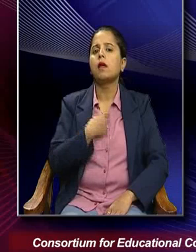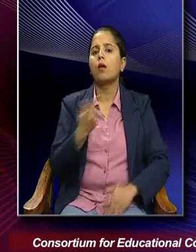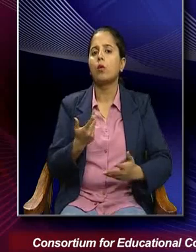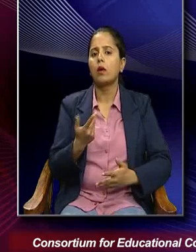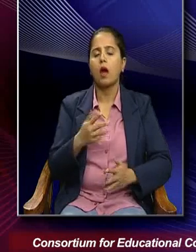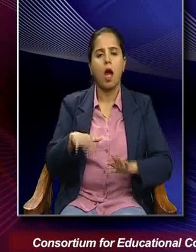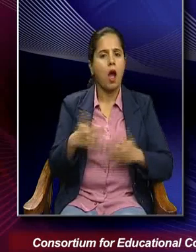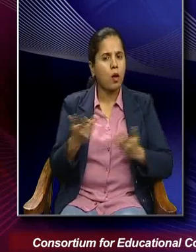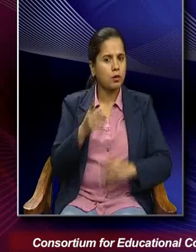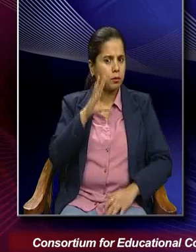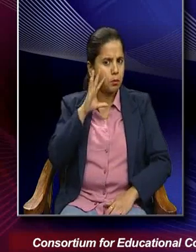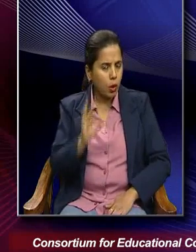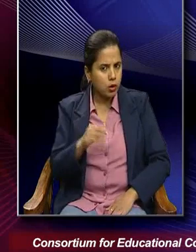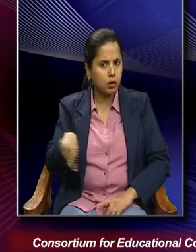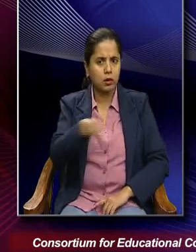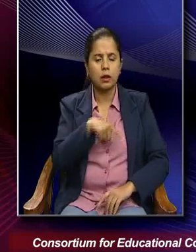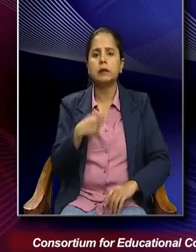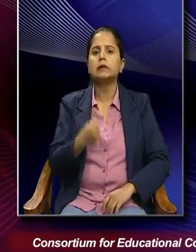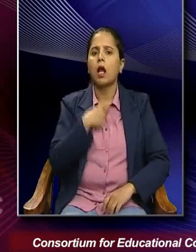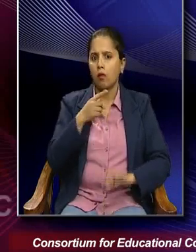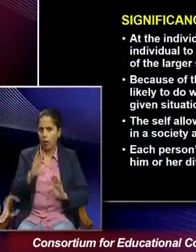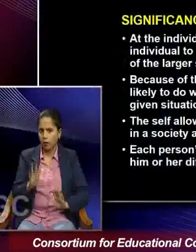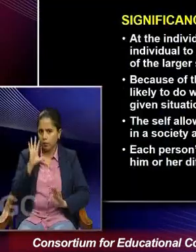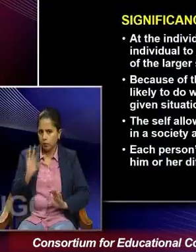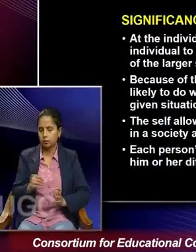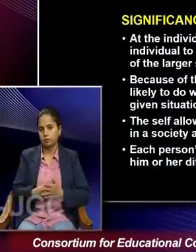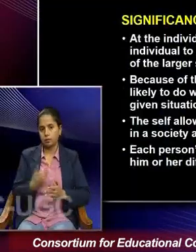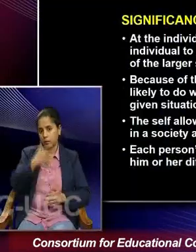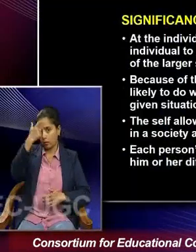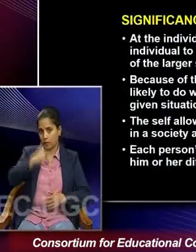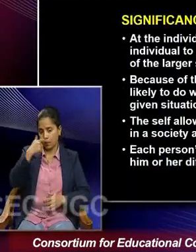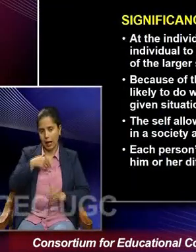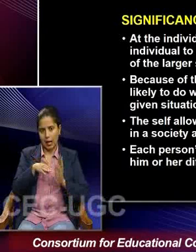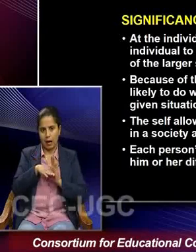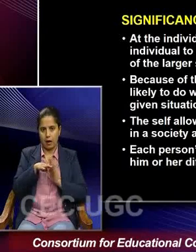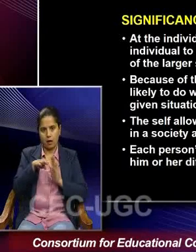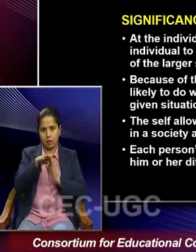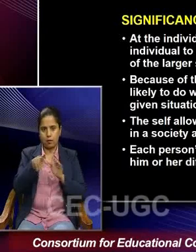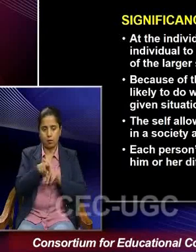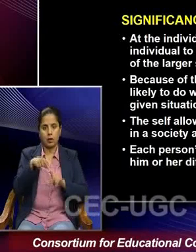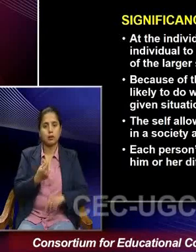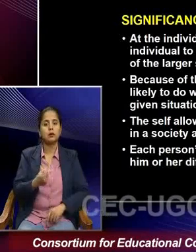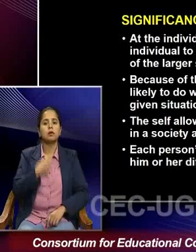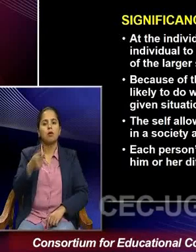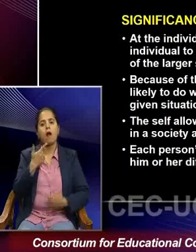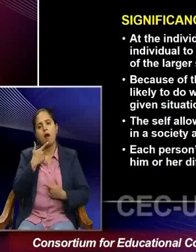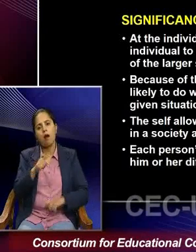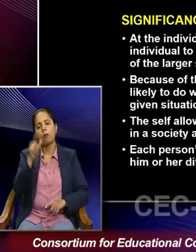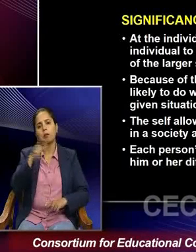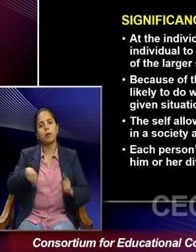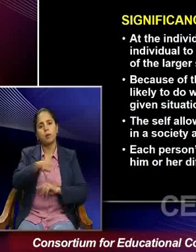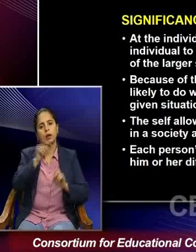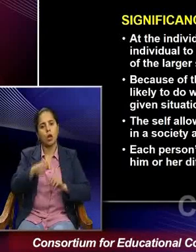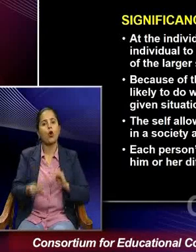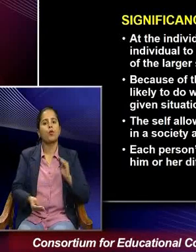how significant is the self. So, at the individual level, the self allows individual to be